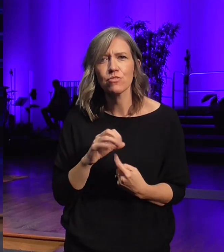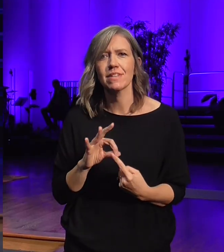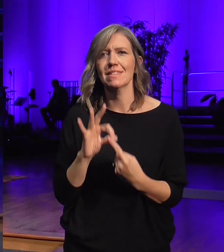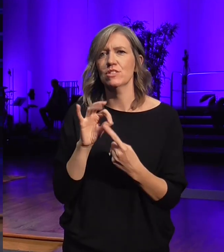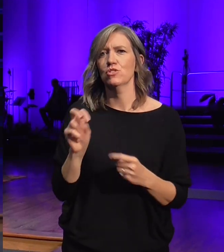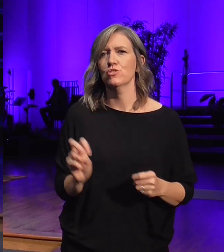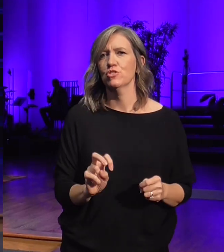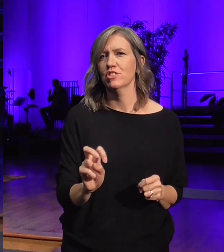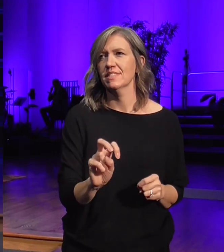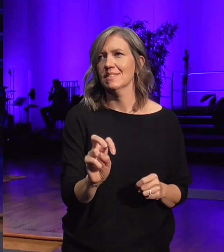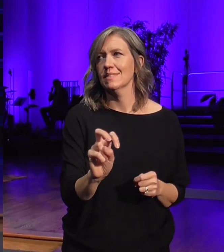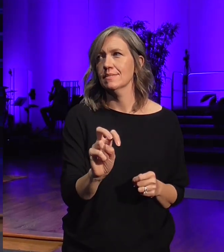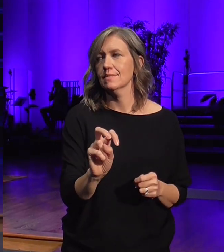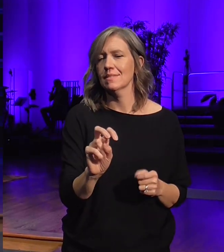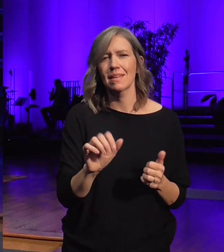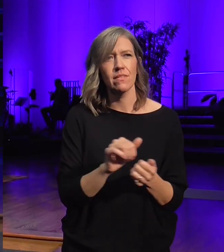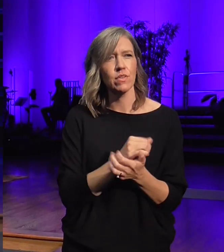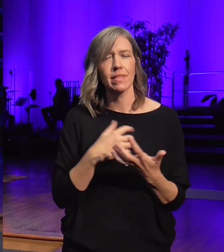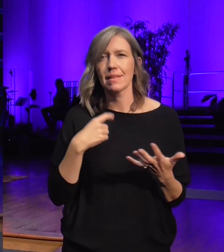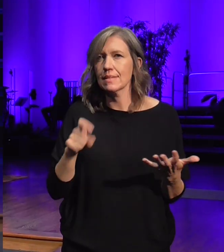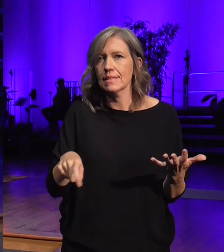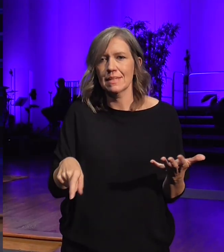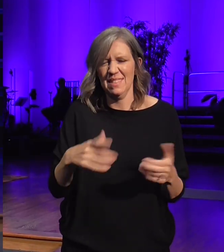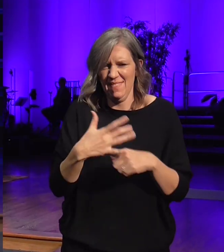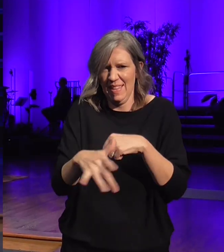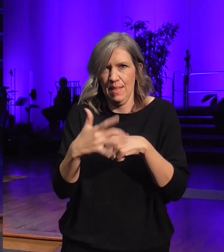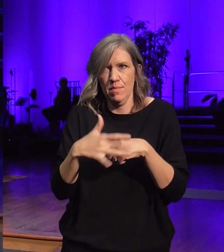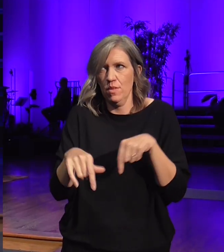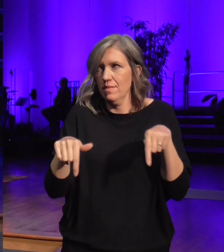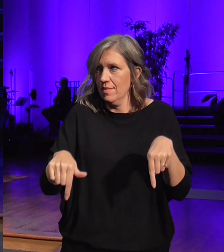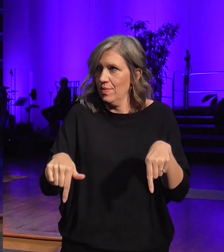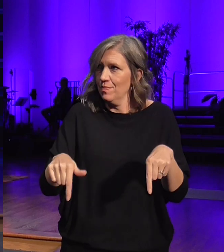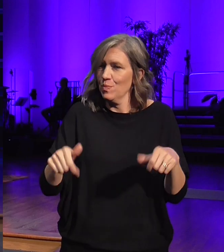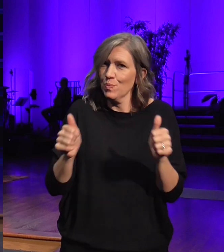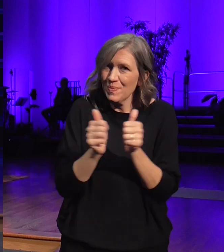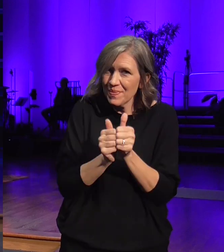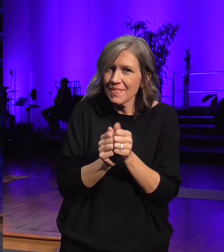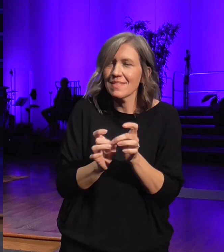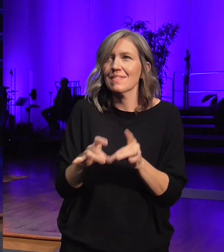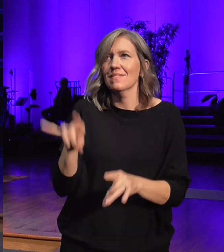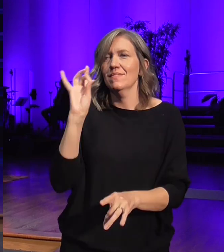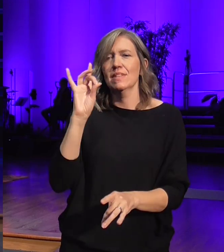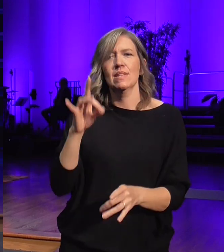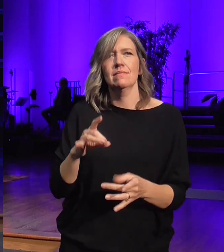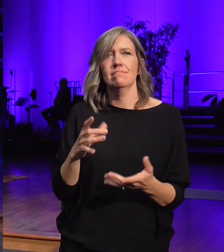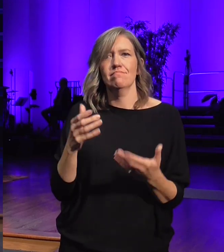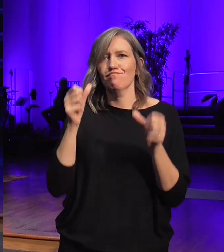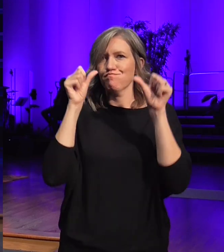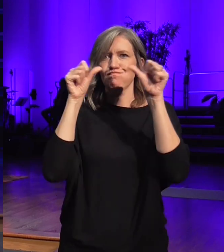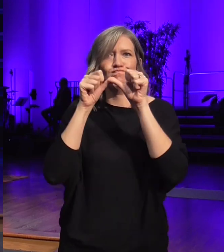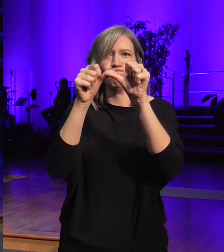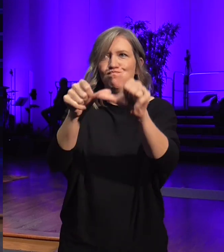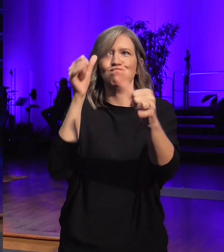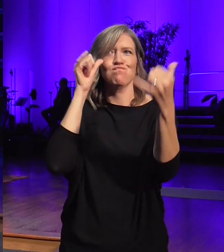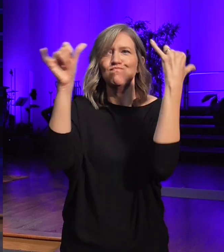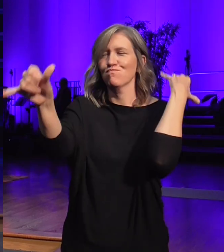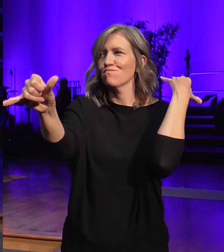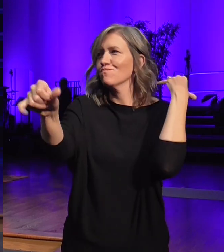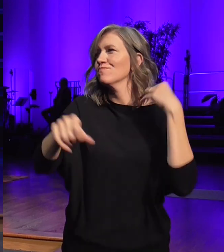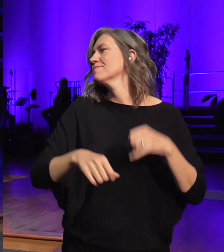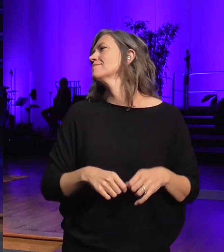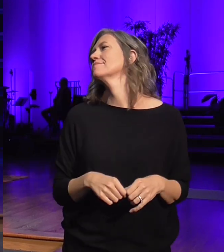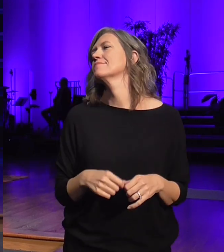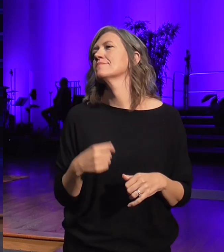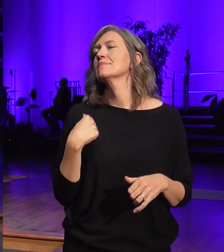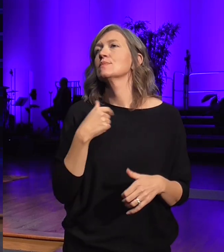and that all that we might have need of is made available through this infinite presence. And so we take a deep breath and we fall into